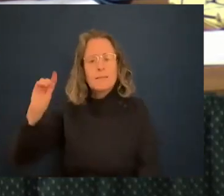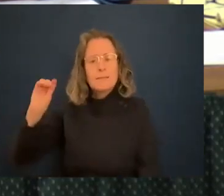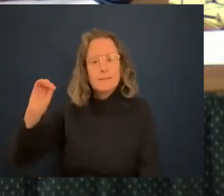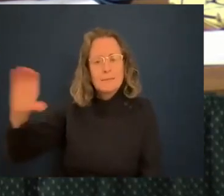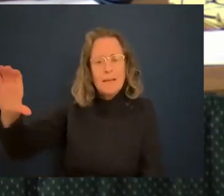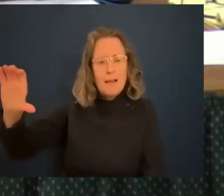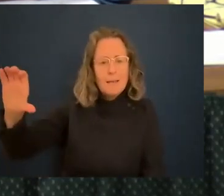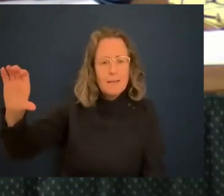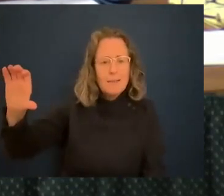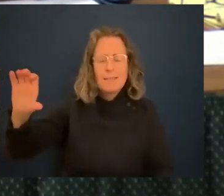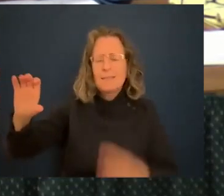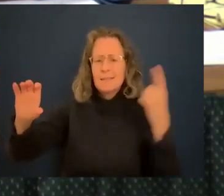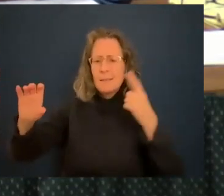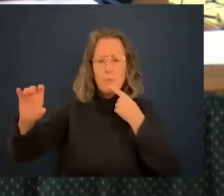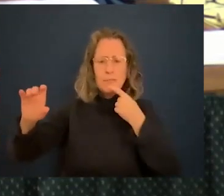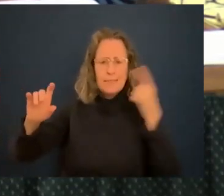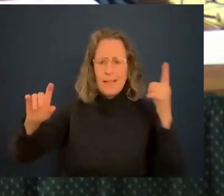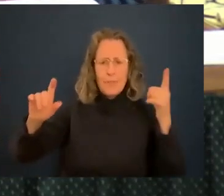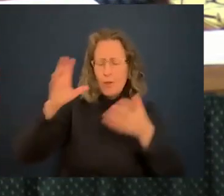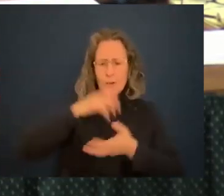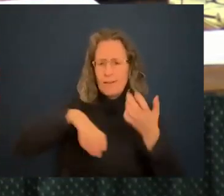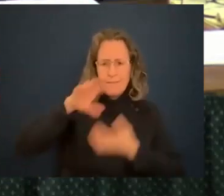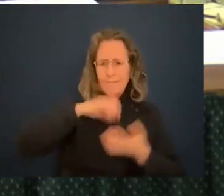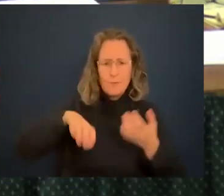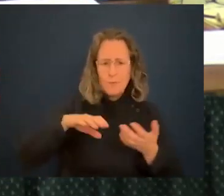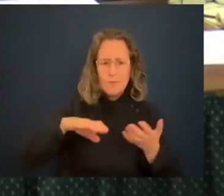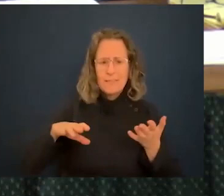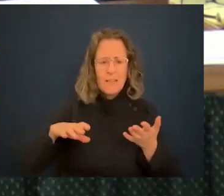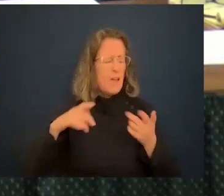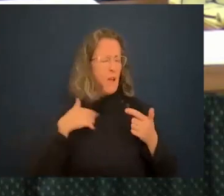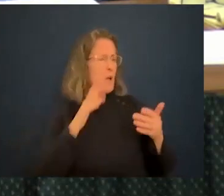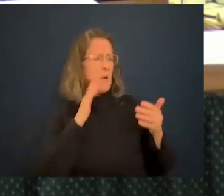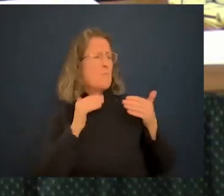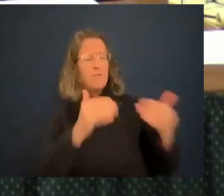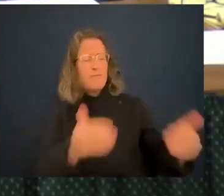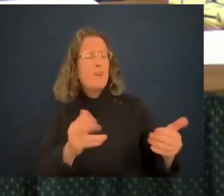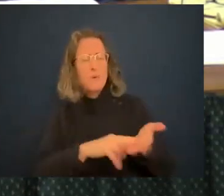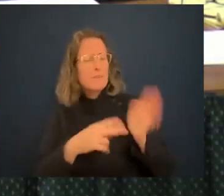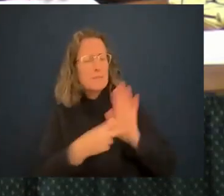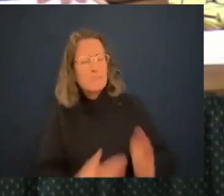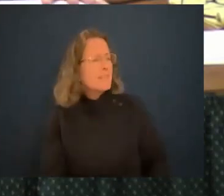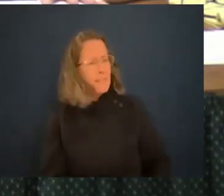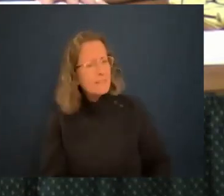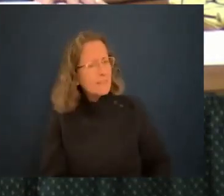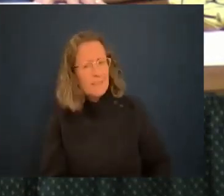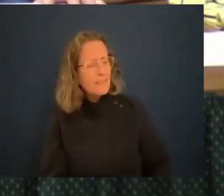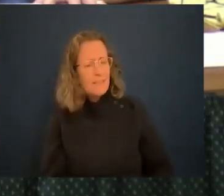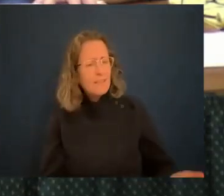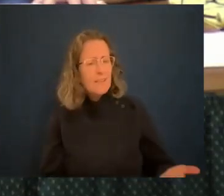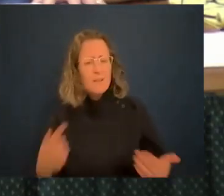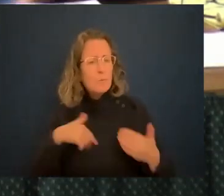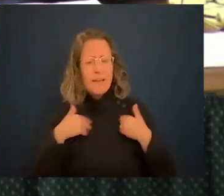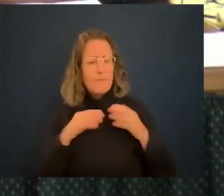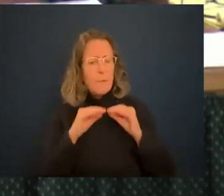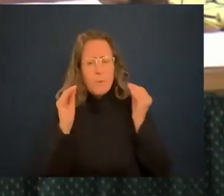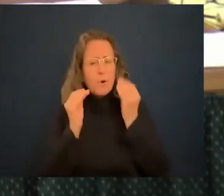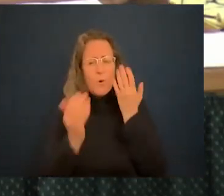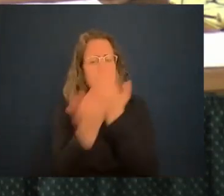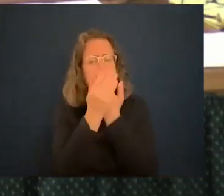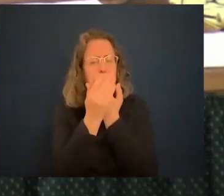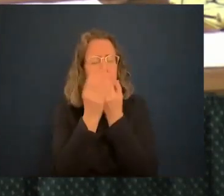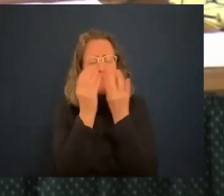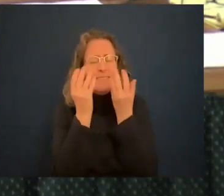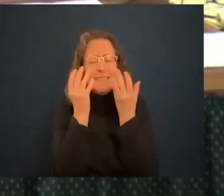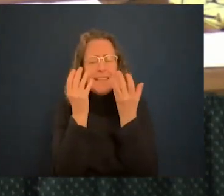confused well I think that I don't even know what you're talking about moving forward with at this point because we have no backup materials to like